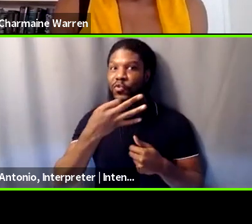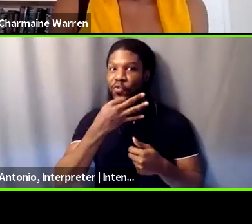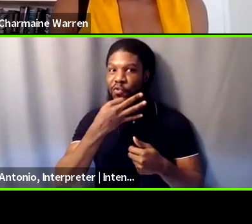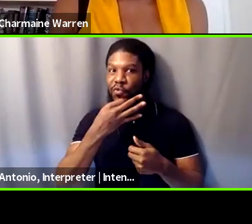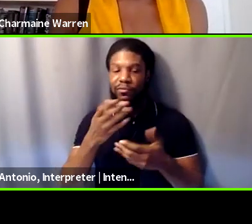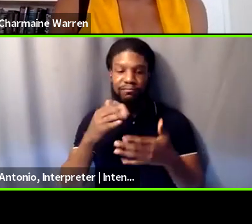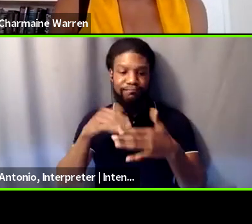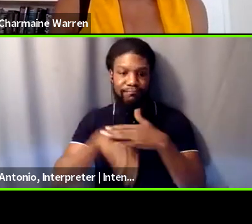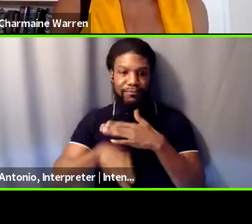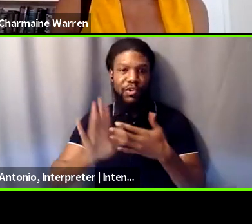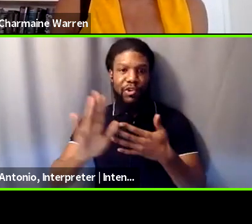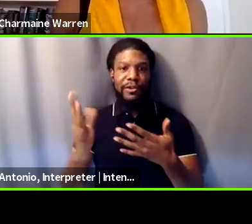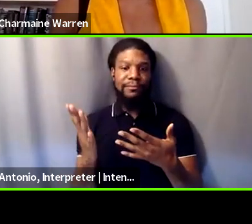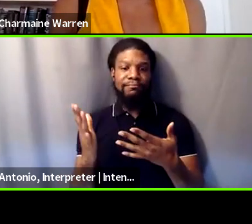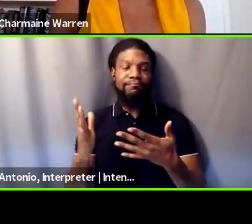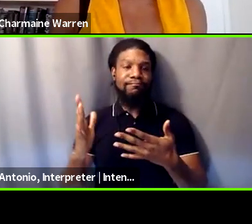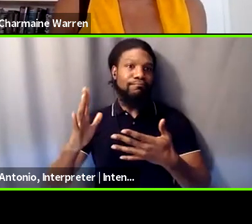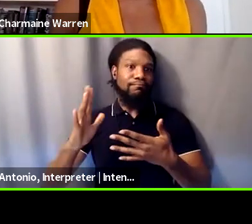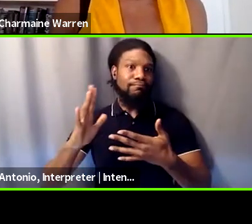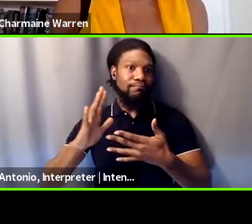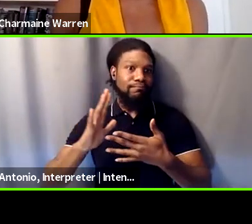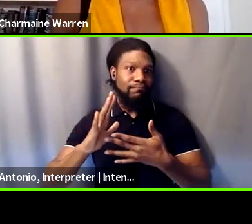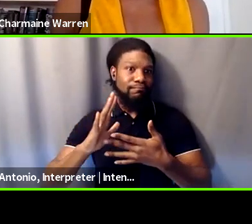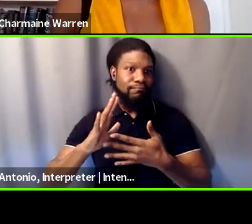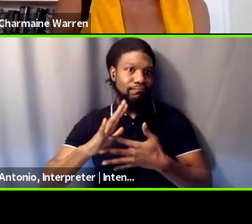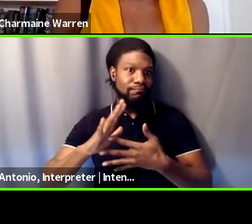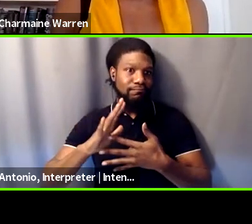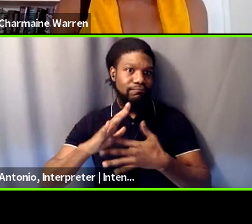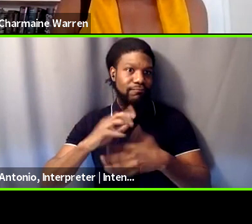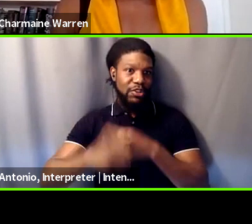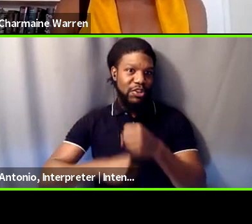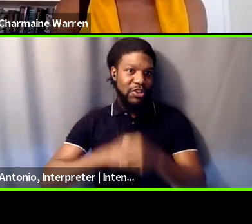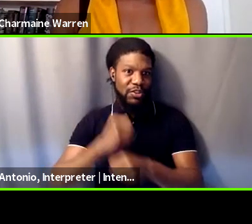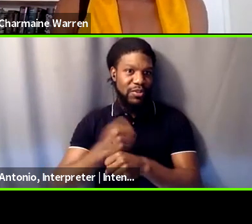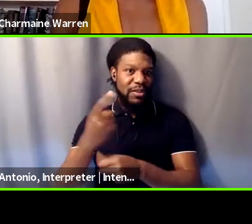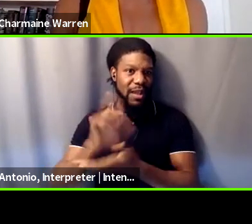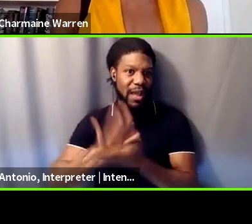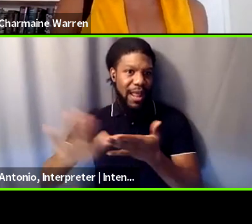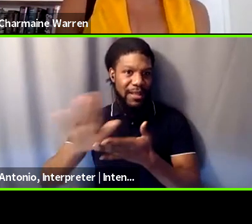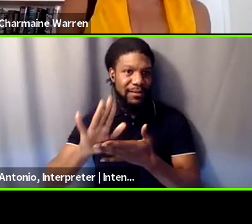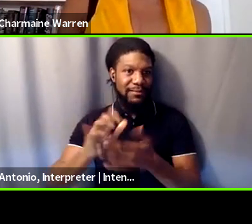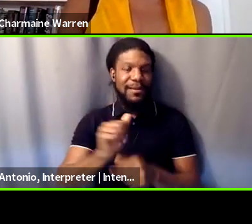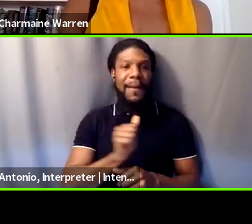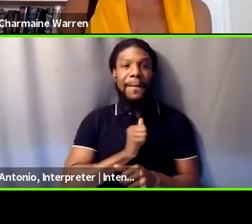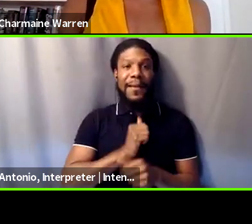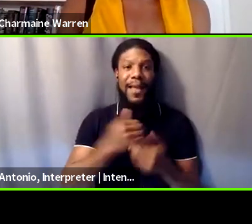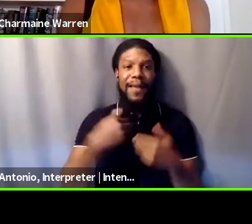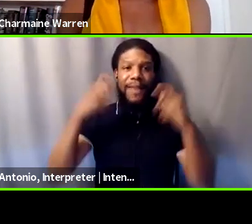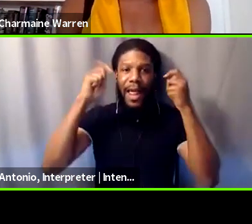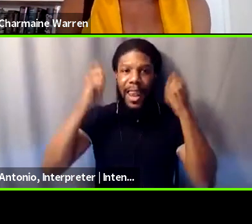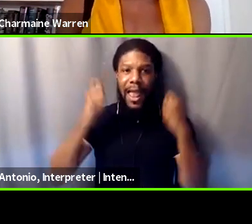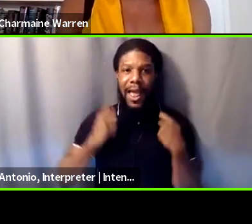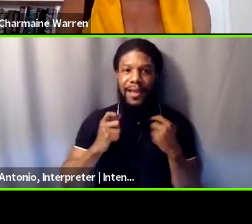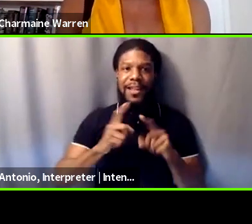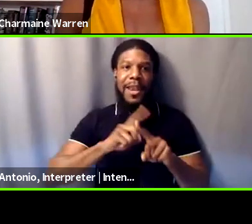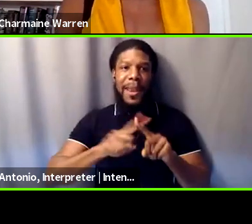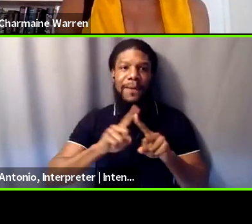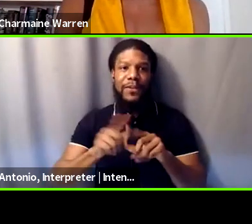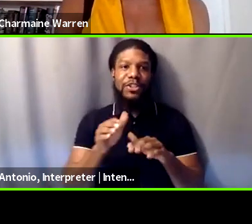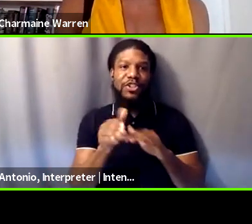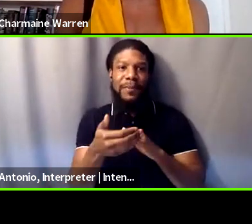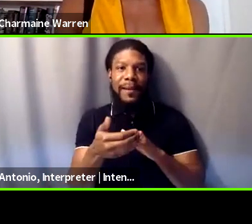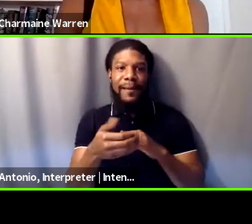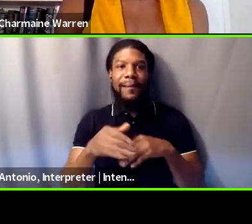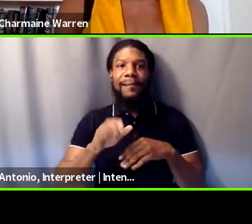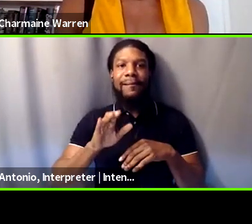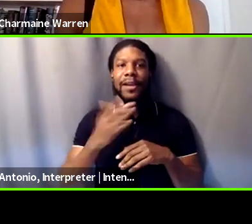Conservatory. I have locks that are wrapped up in Jamaican colors. I'm wearing earrings that are a